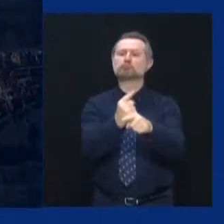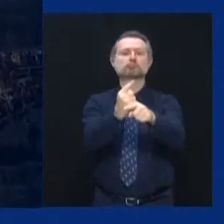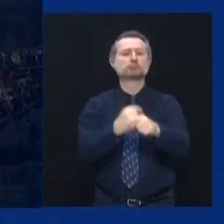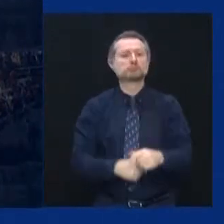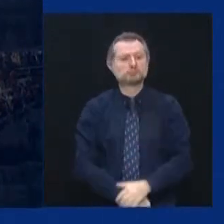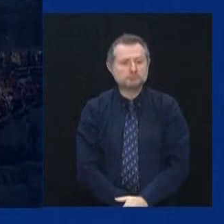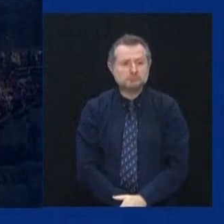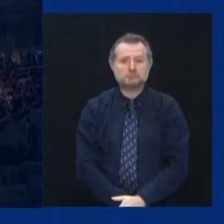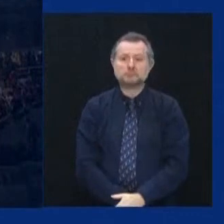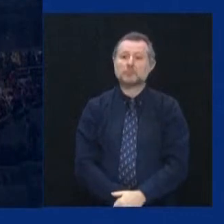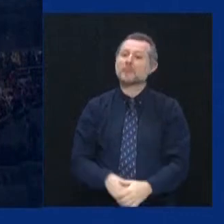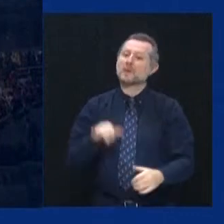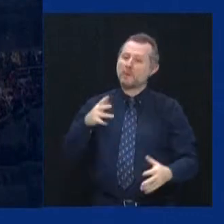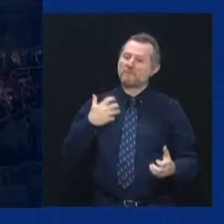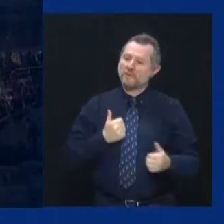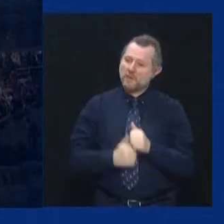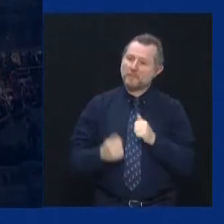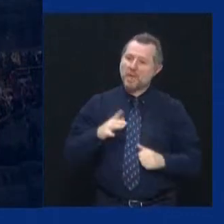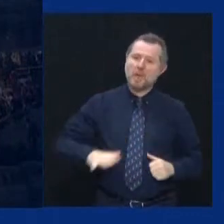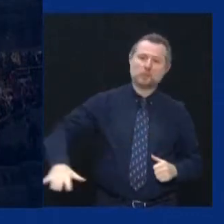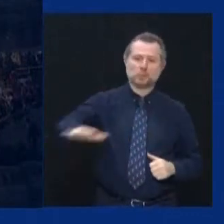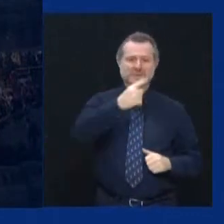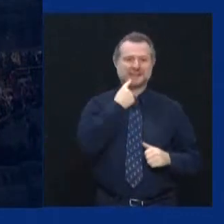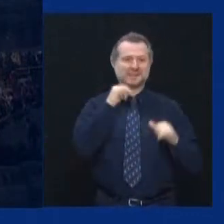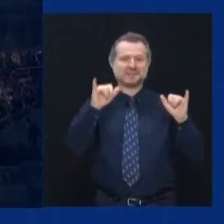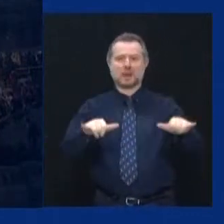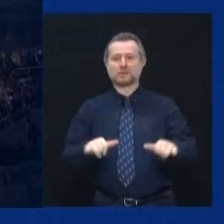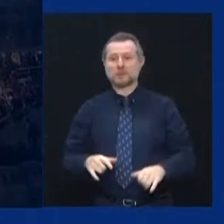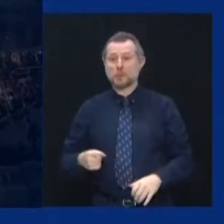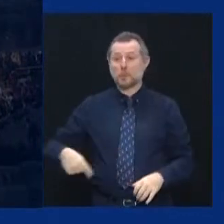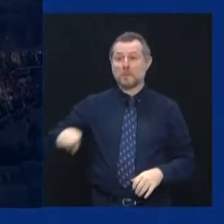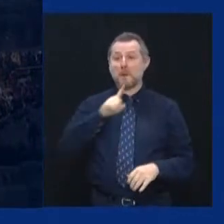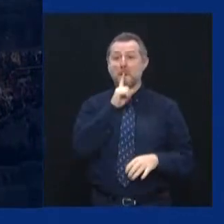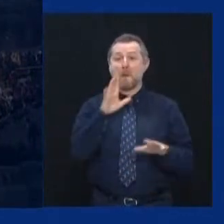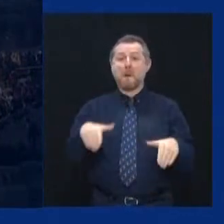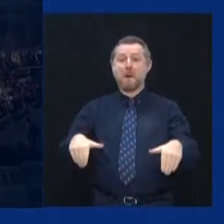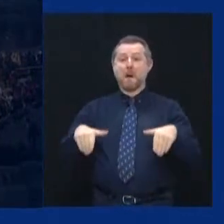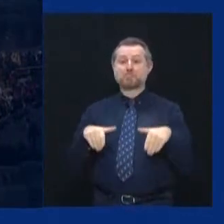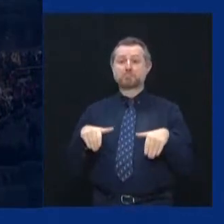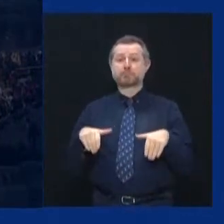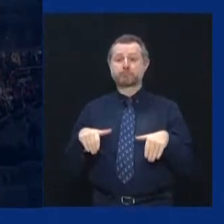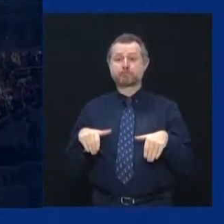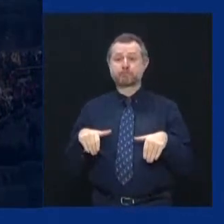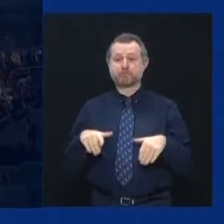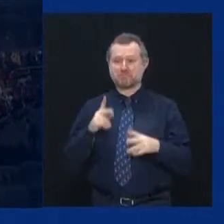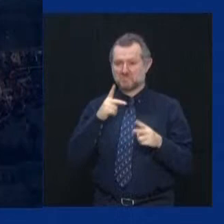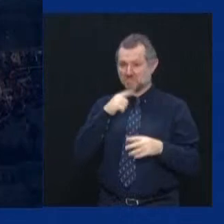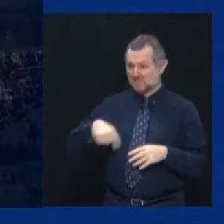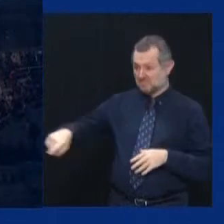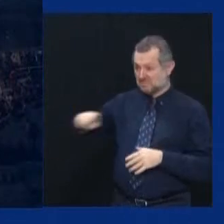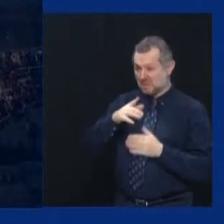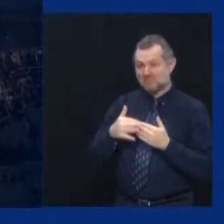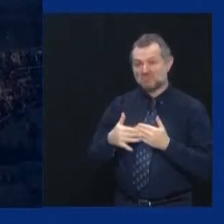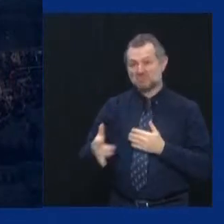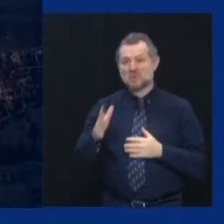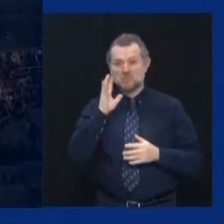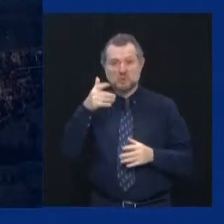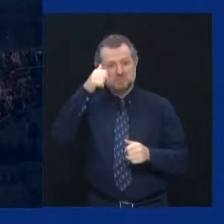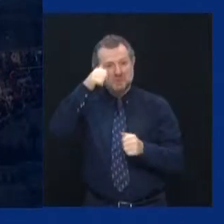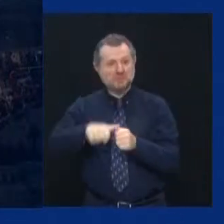Make that statement today. If you don't, you will live with it forever. And the question is